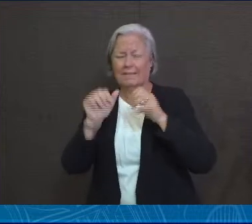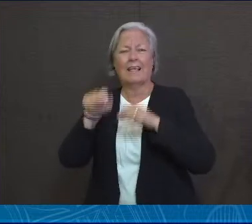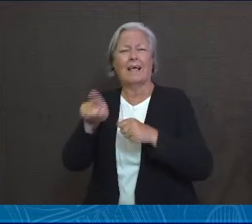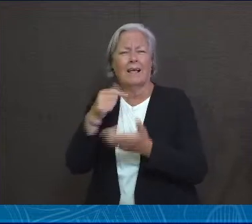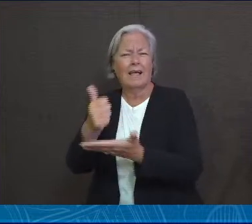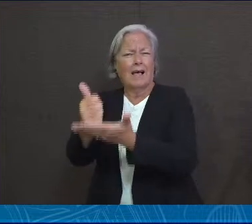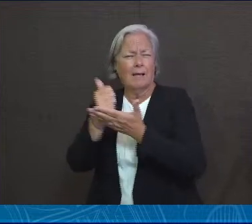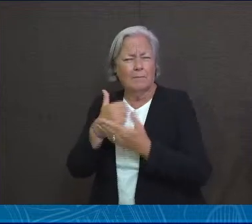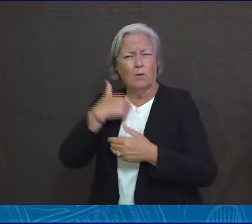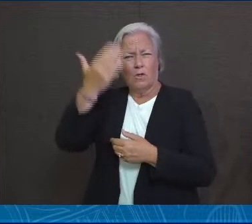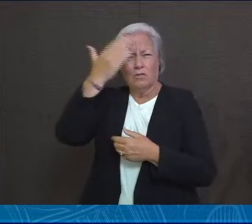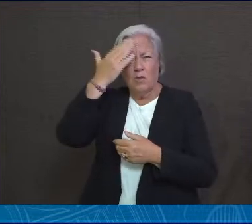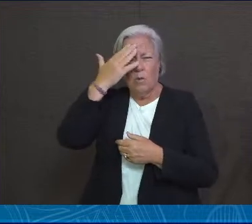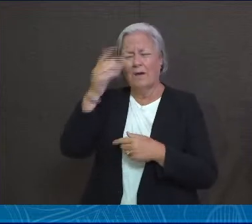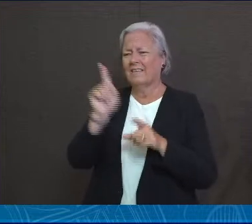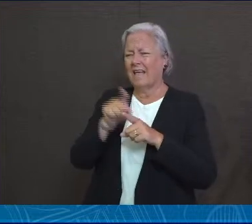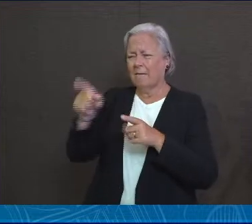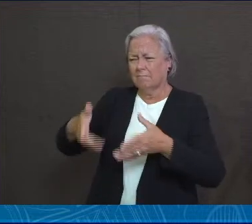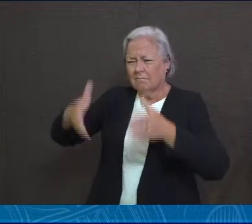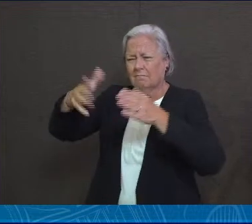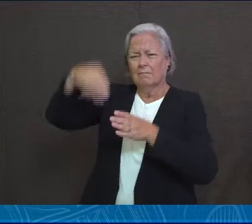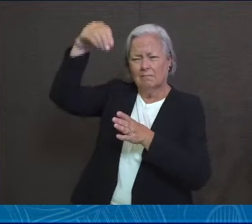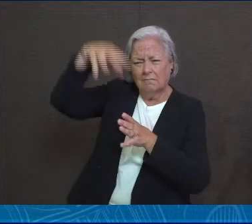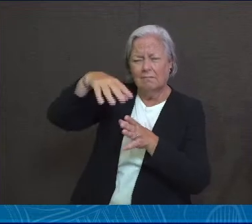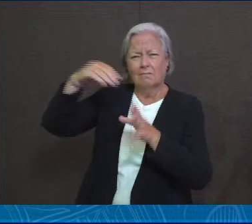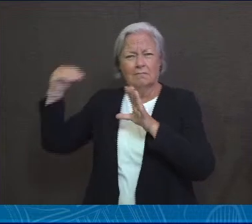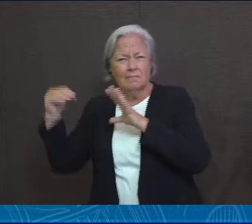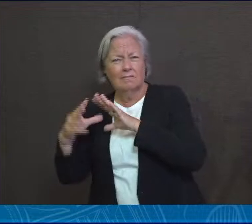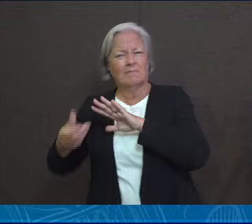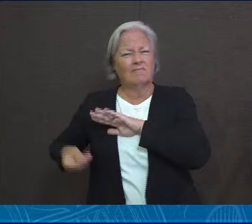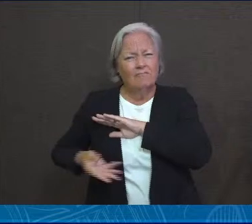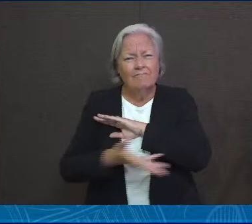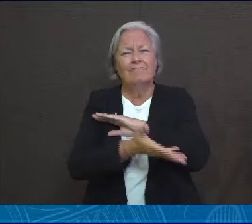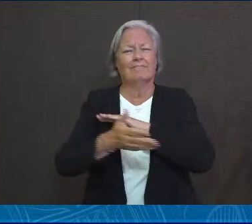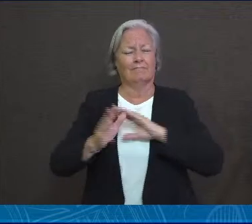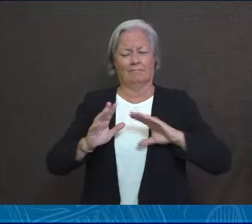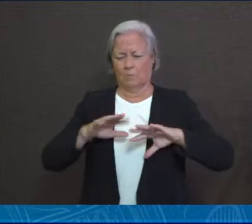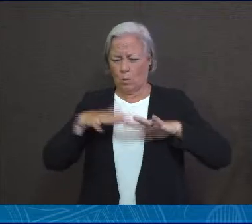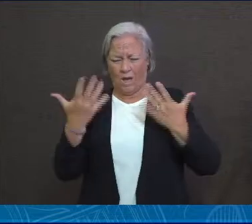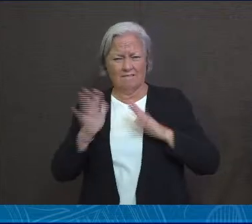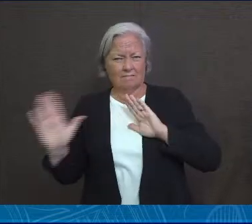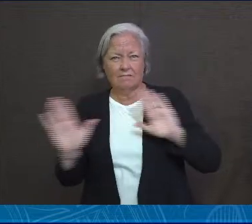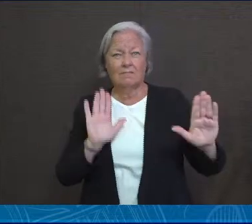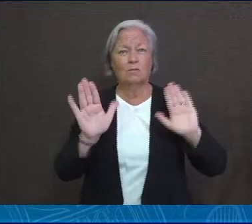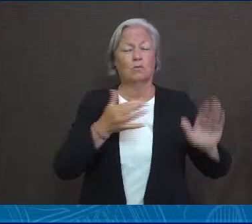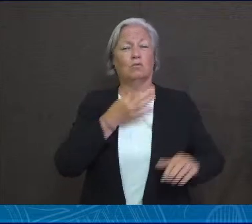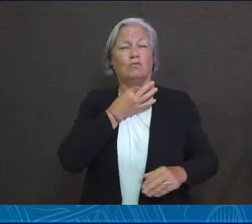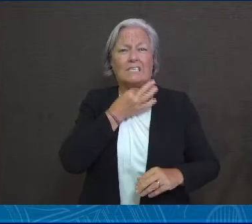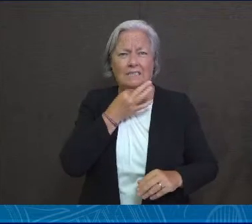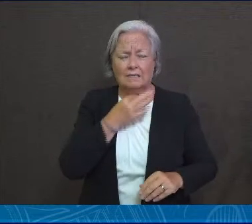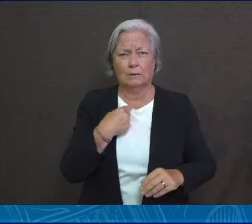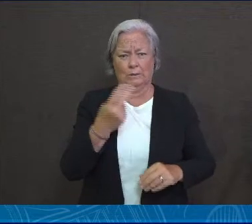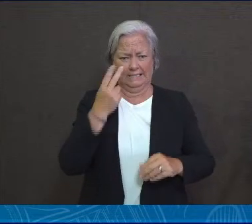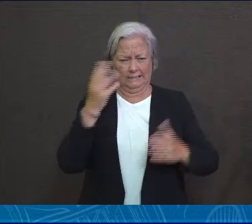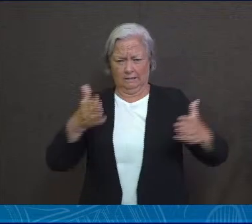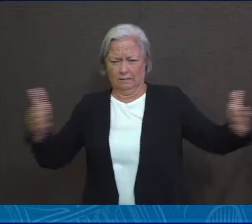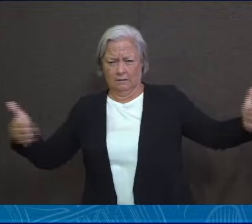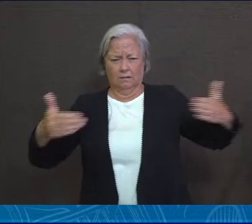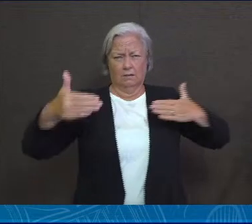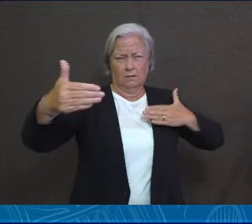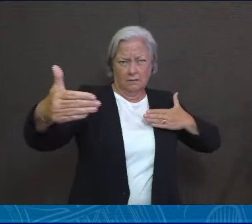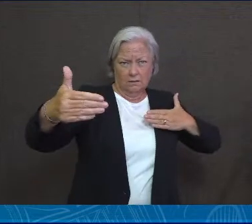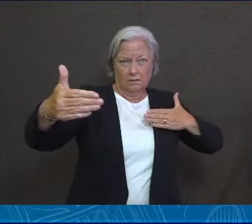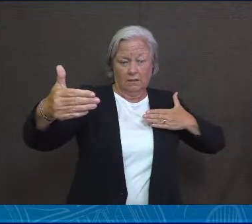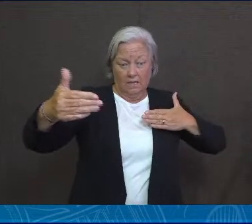urban stormwater, sanitary, and groundwater risks. We look at it spatially, and then we also look at it from a damage